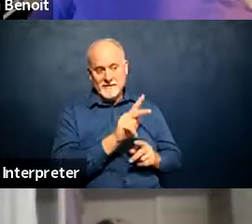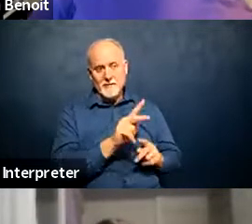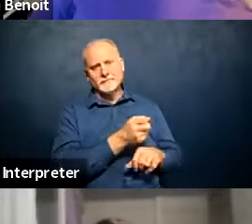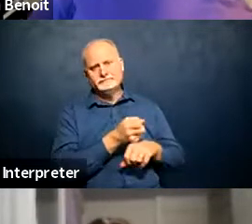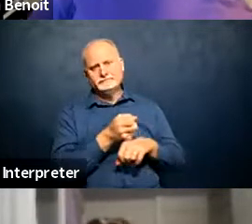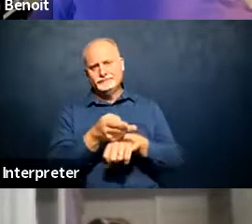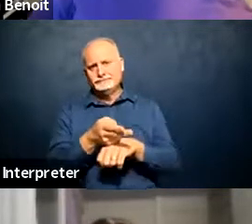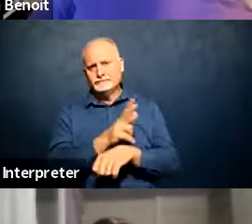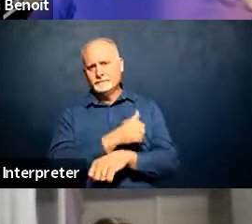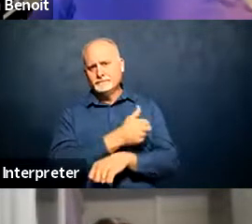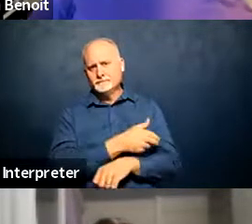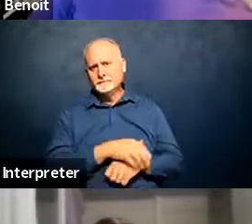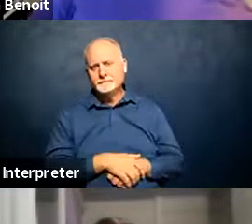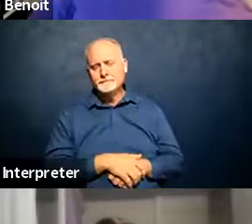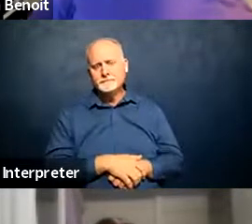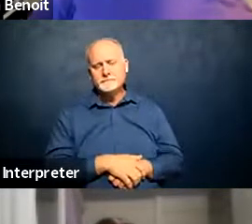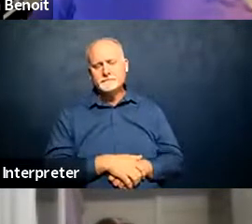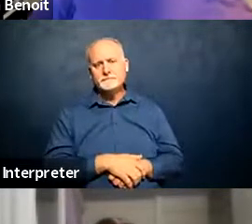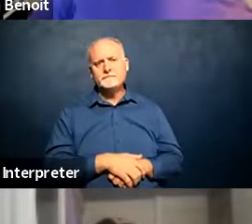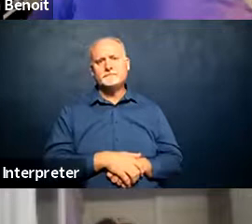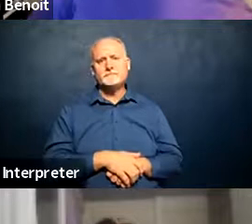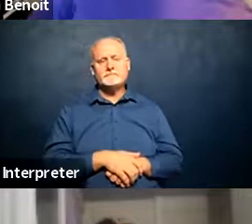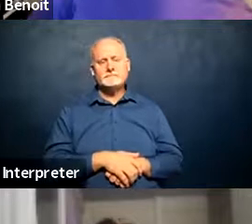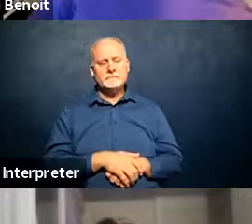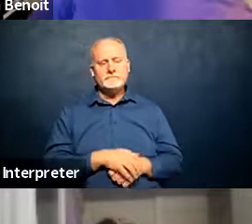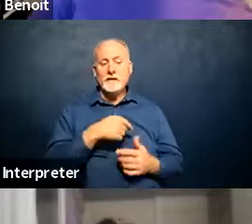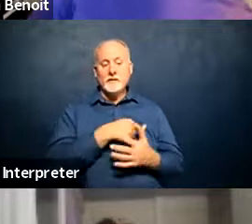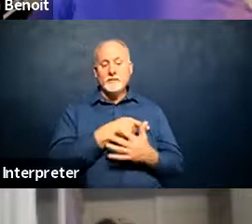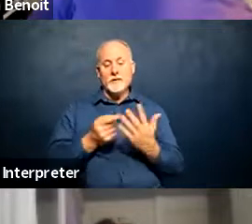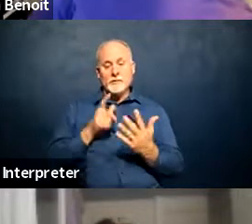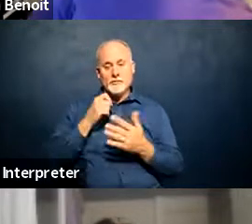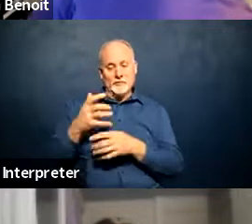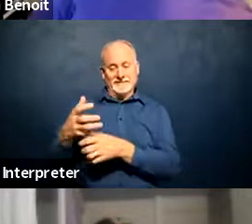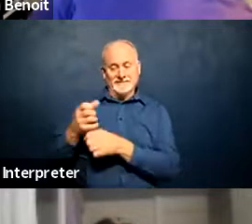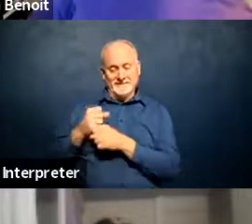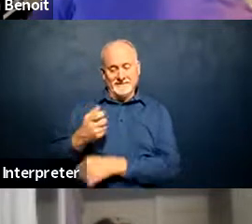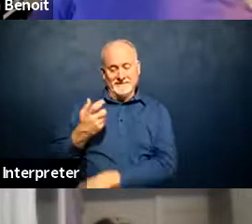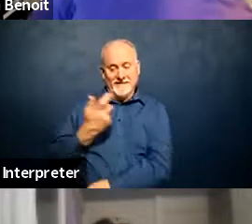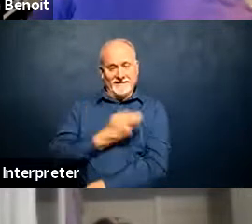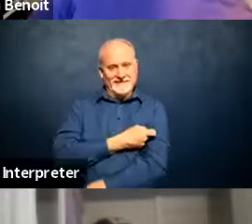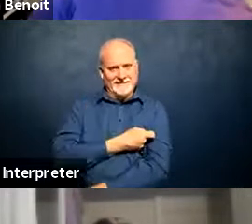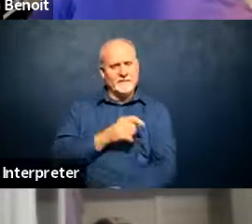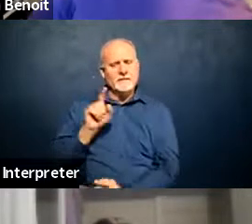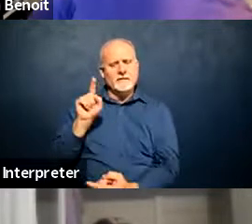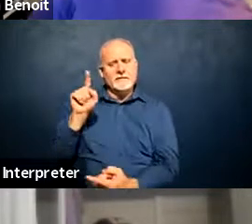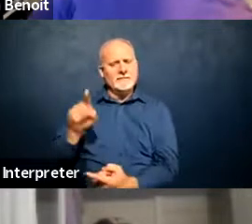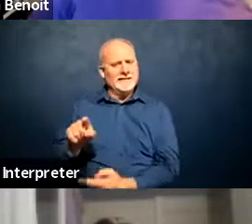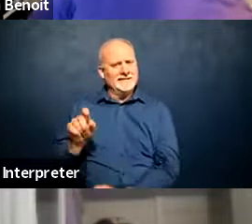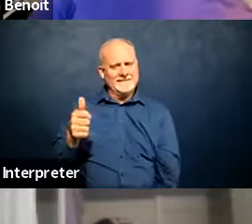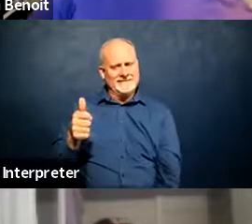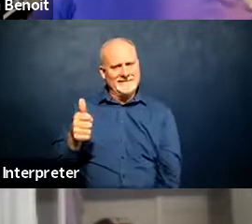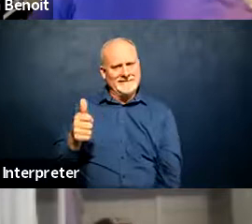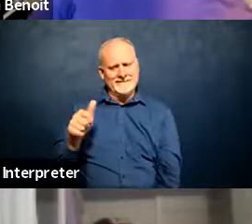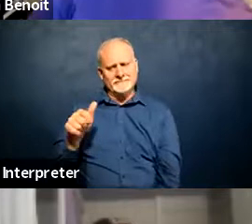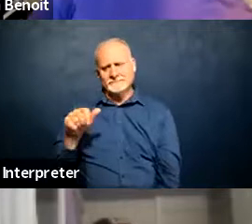hospital. In the case of those who got the vaccine, less than about 10 to 20